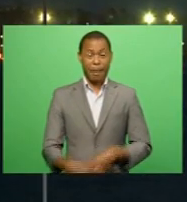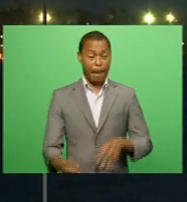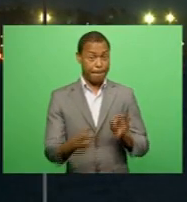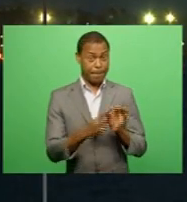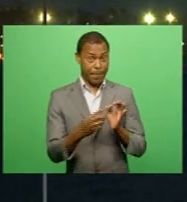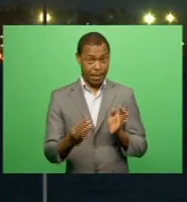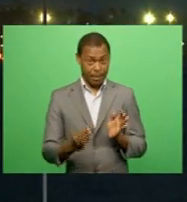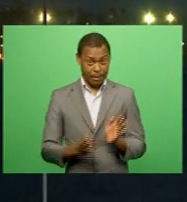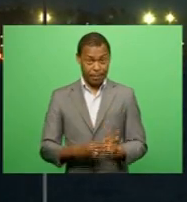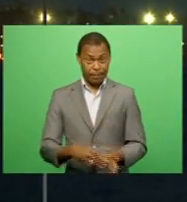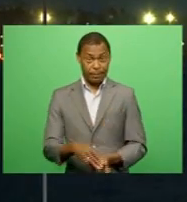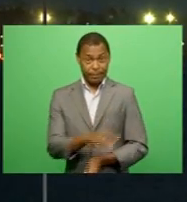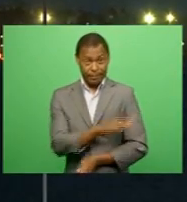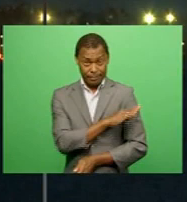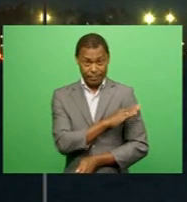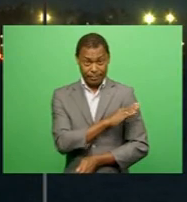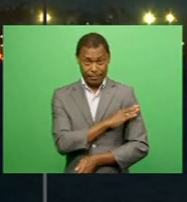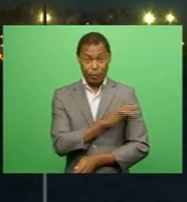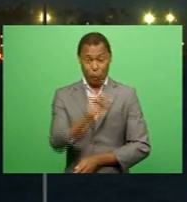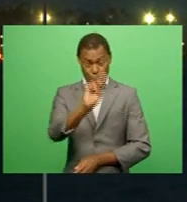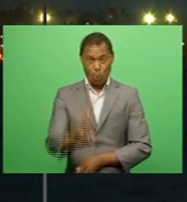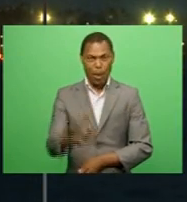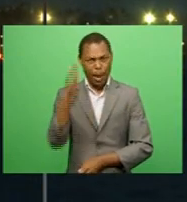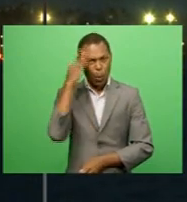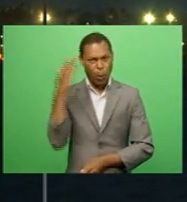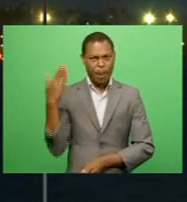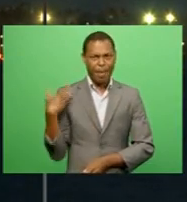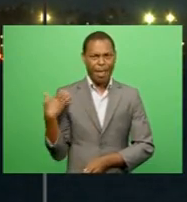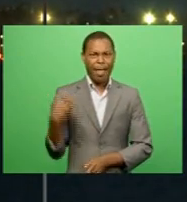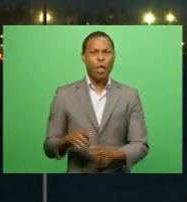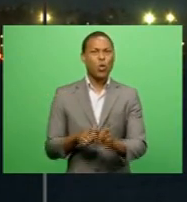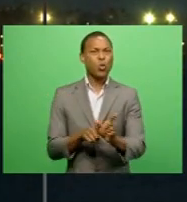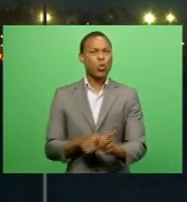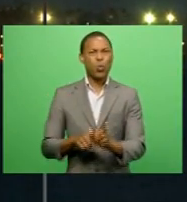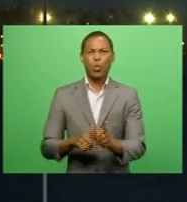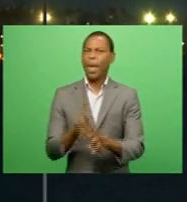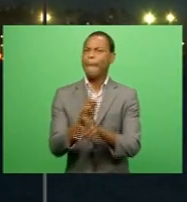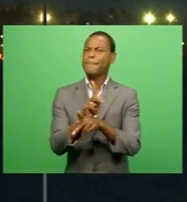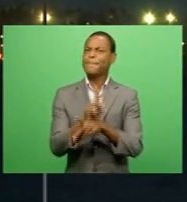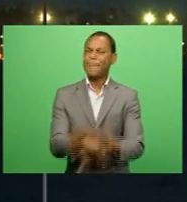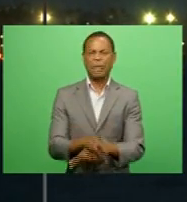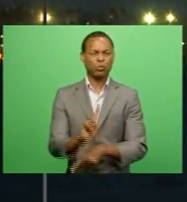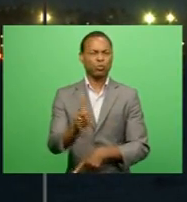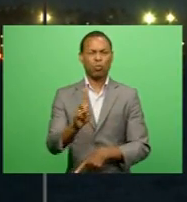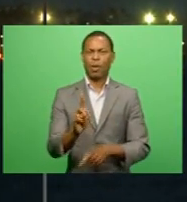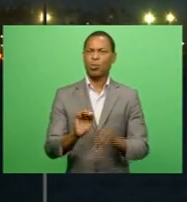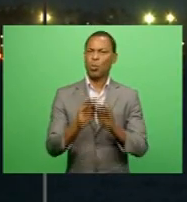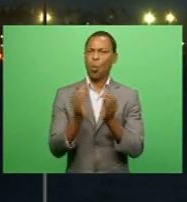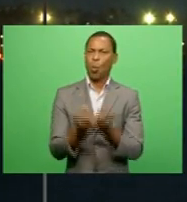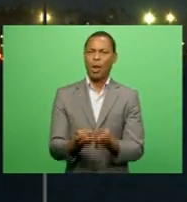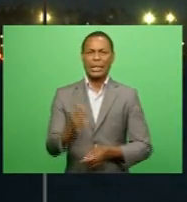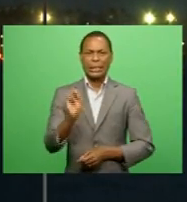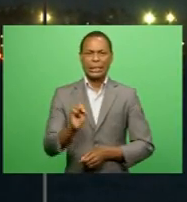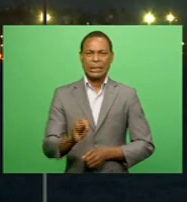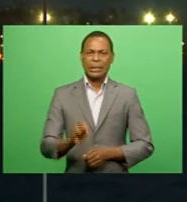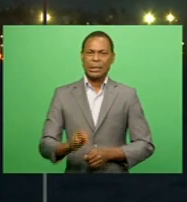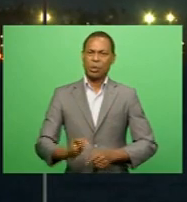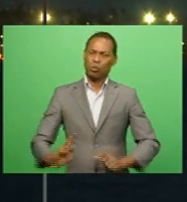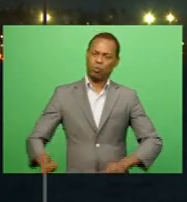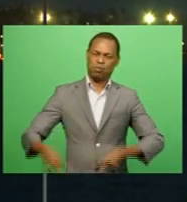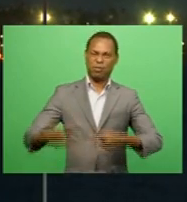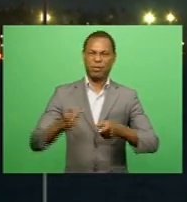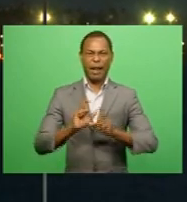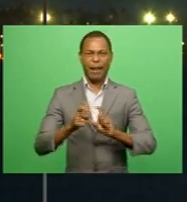Minister Warenge Bainimarama today reminded the youth that their passion is what the world needs to fight climate change